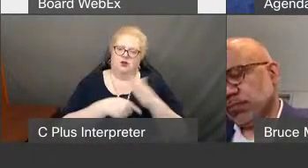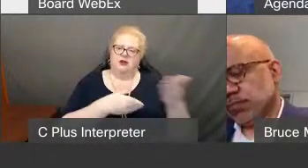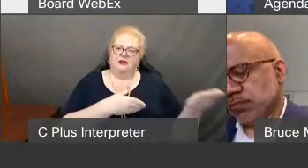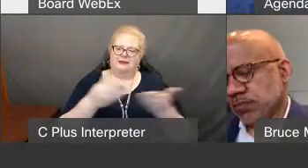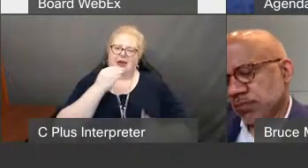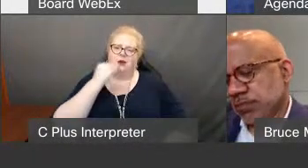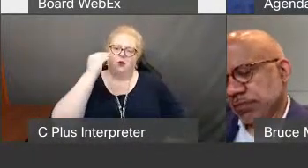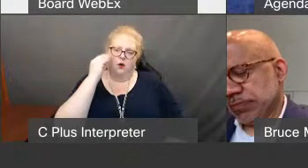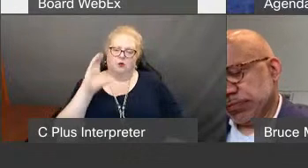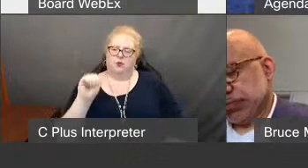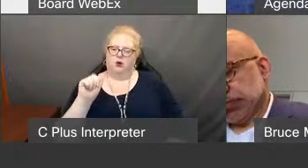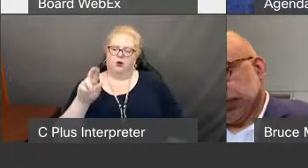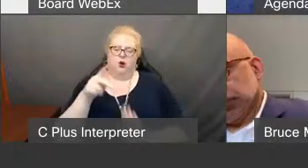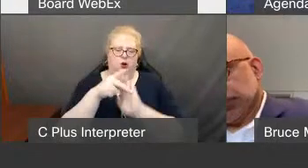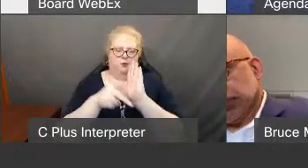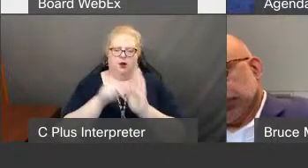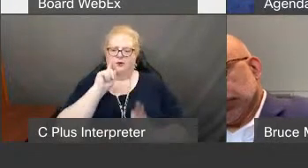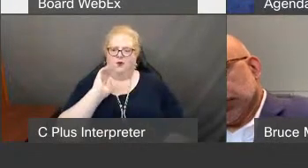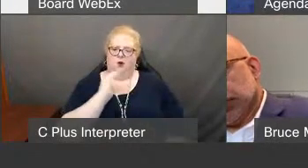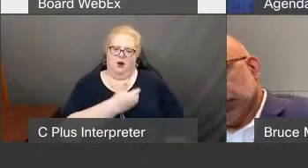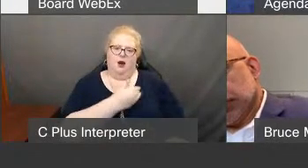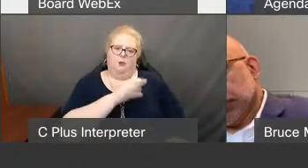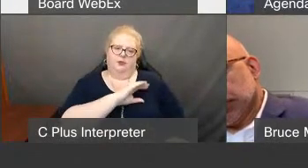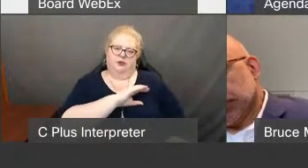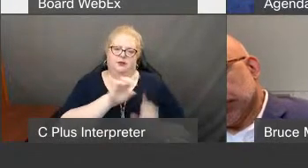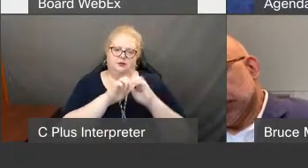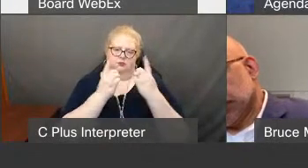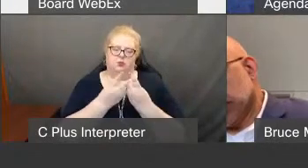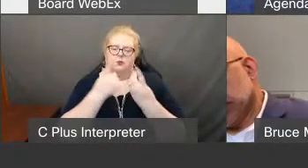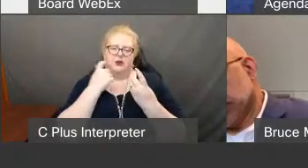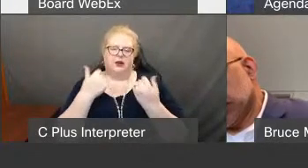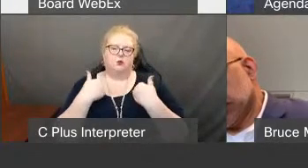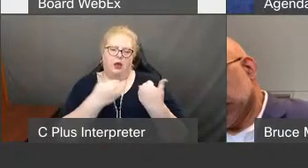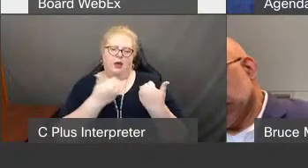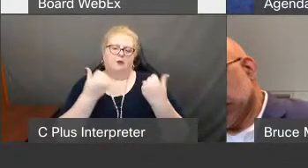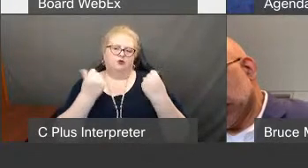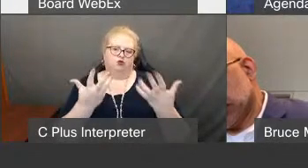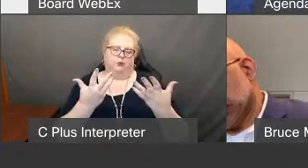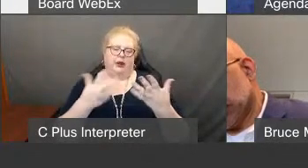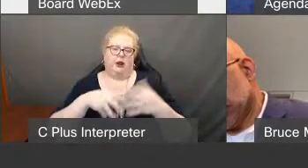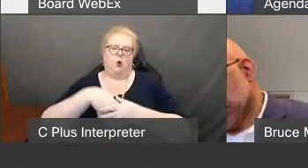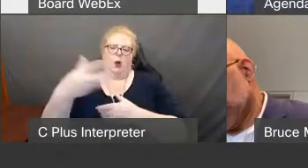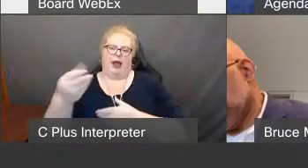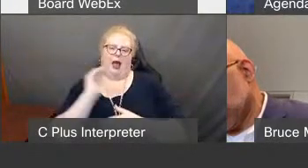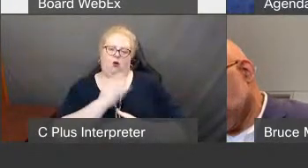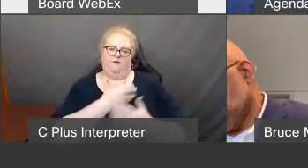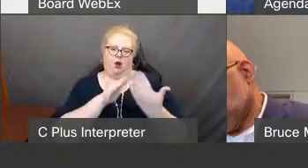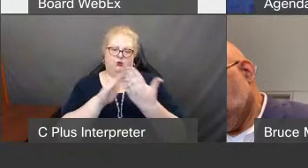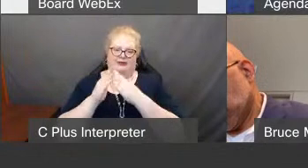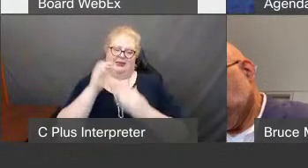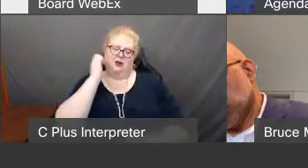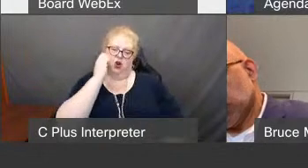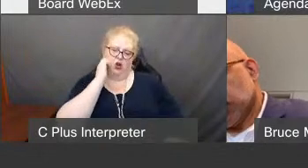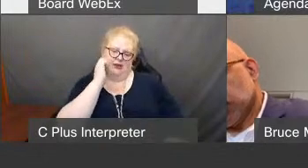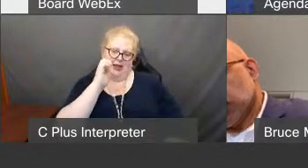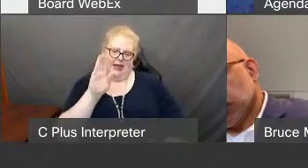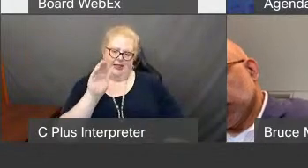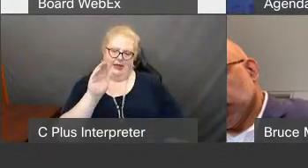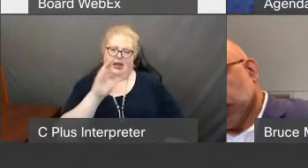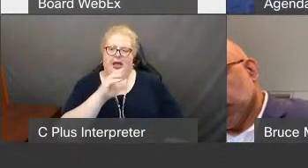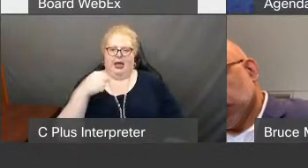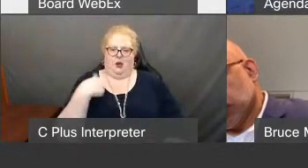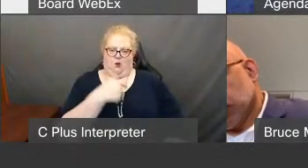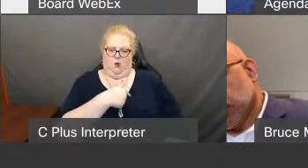policy for our police department, because we have far too many of them, I think, leaving our city on a daily basis. It's having an impact on our